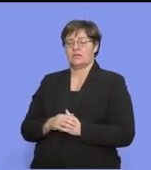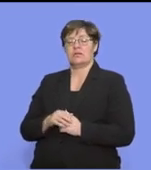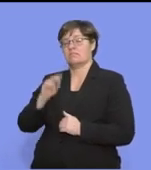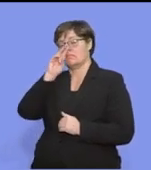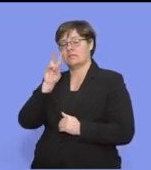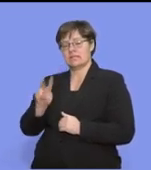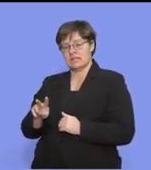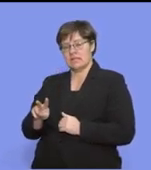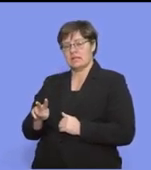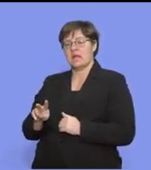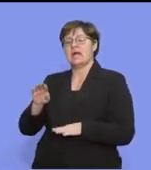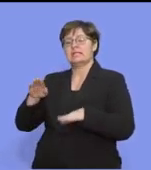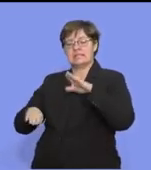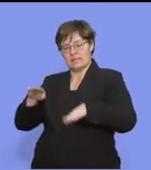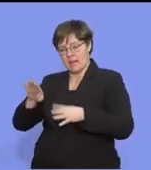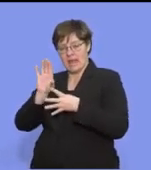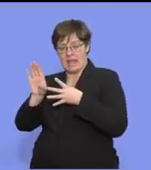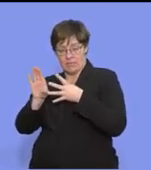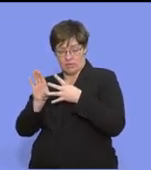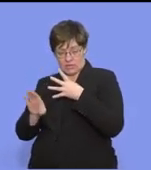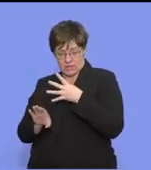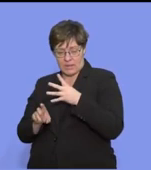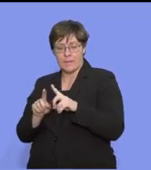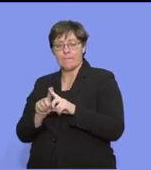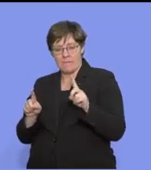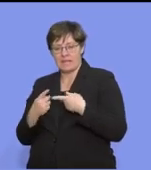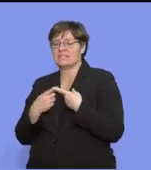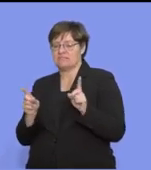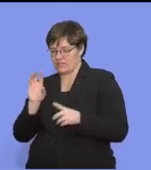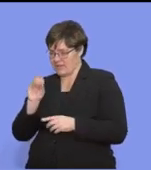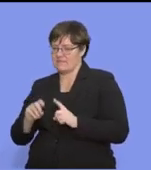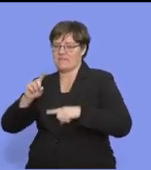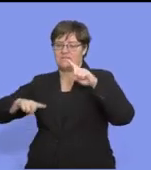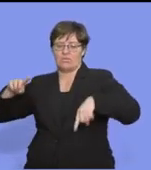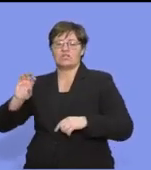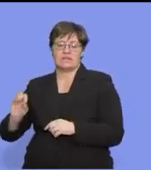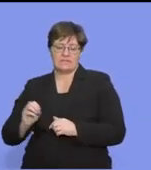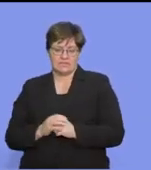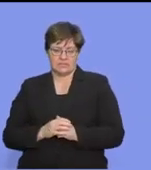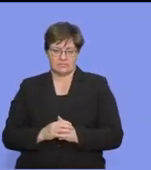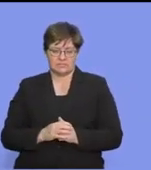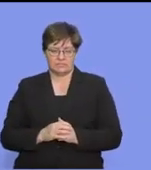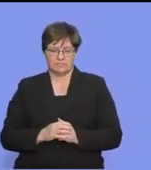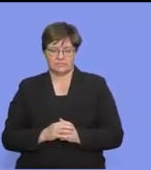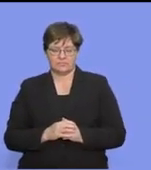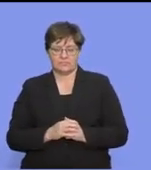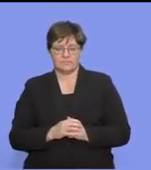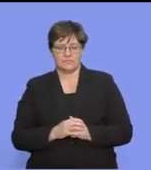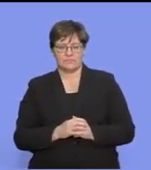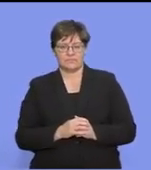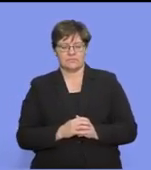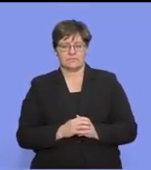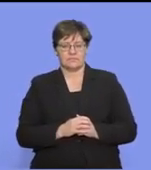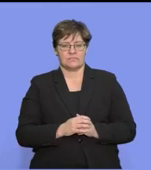if we have a look at Darwin's theory, we see that members have similar characteristics, but there is variation